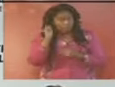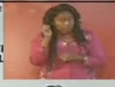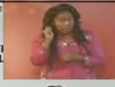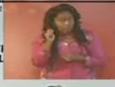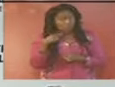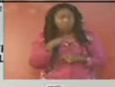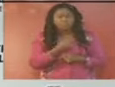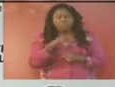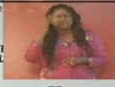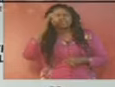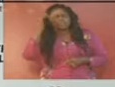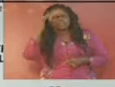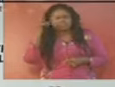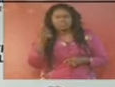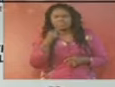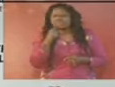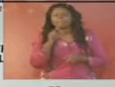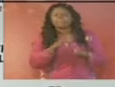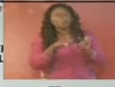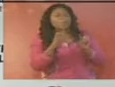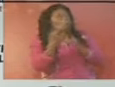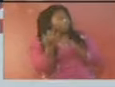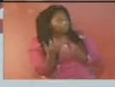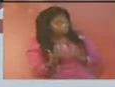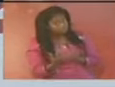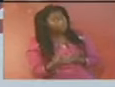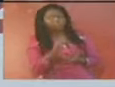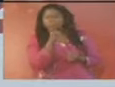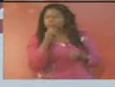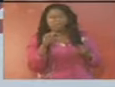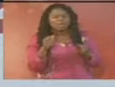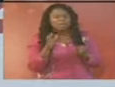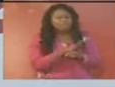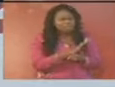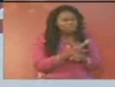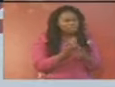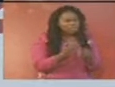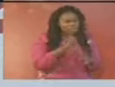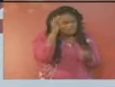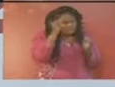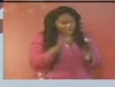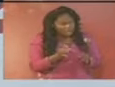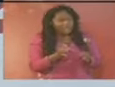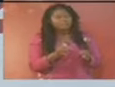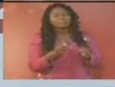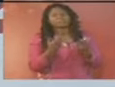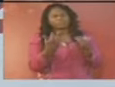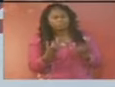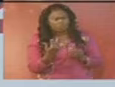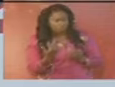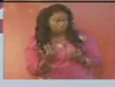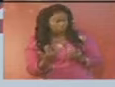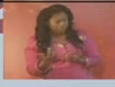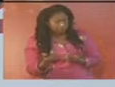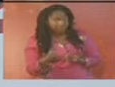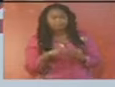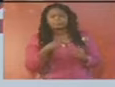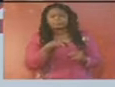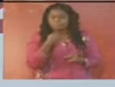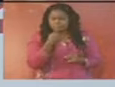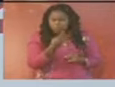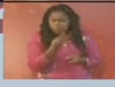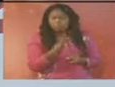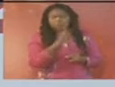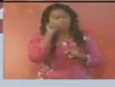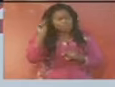policy position, we would come to you. But I did say in Tobago last week, the bracelet system, because